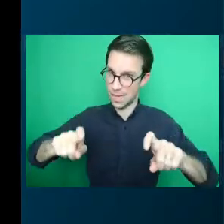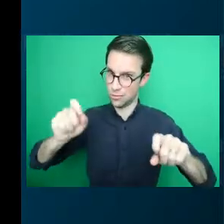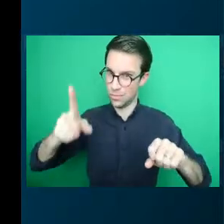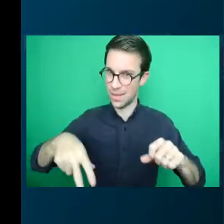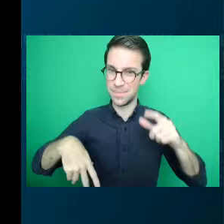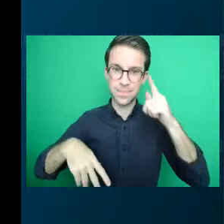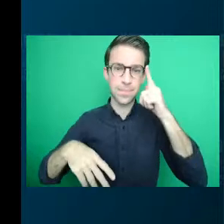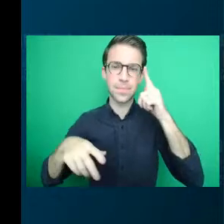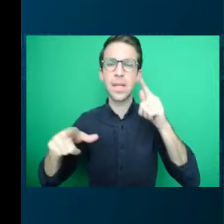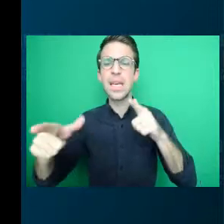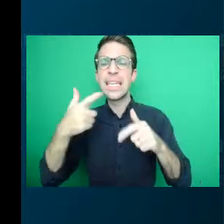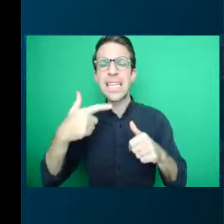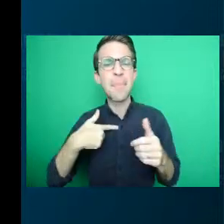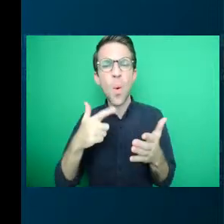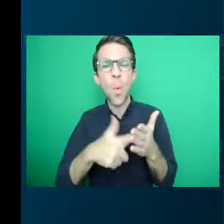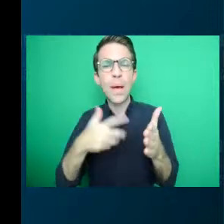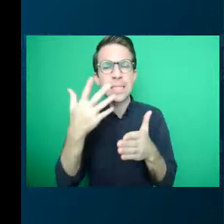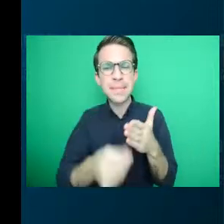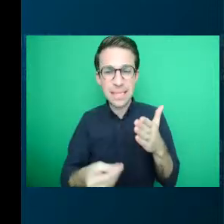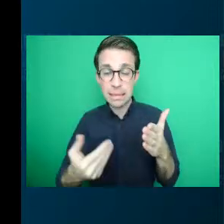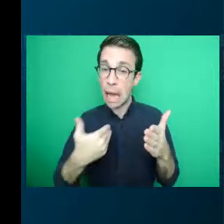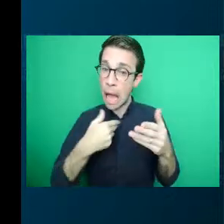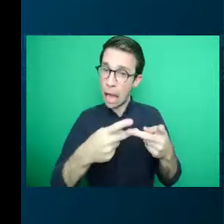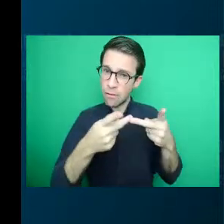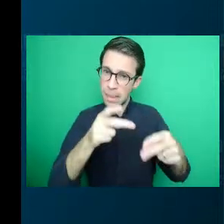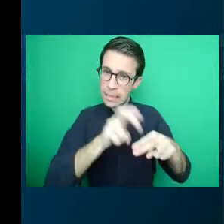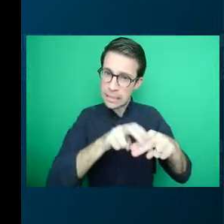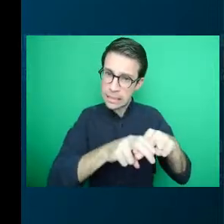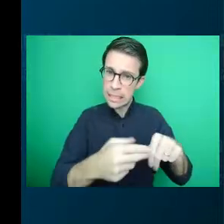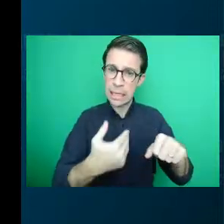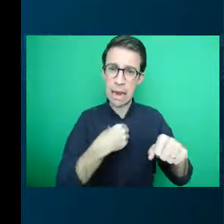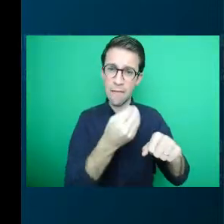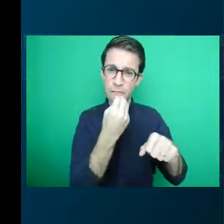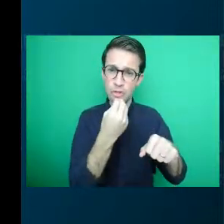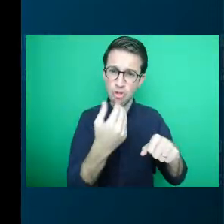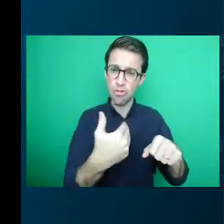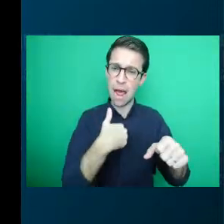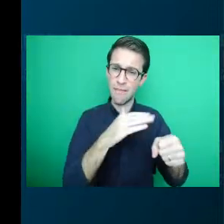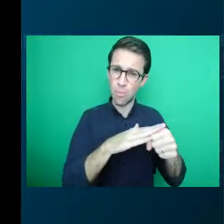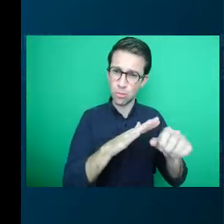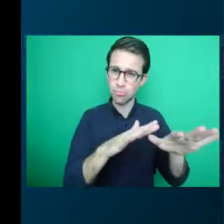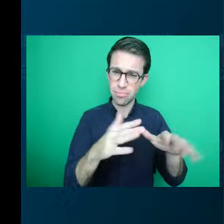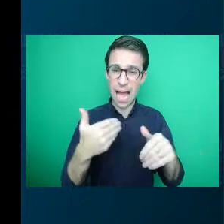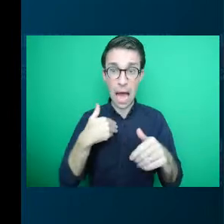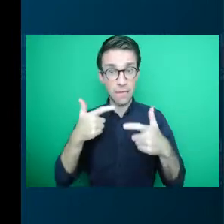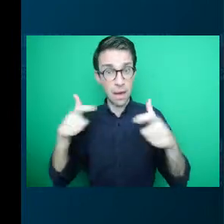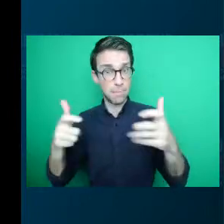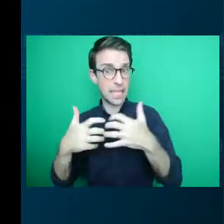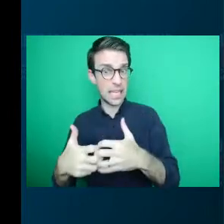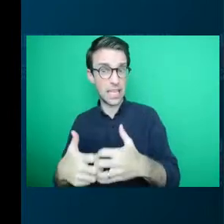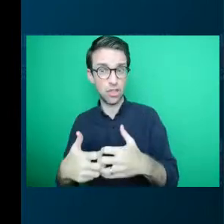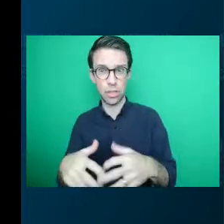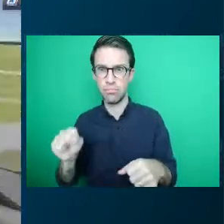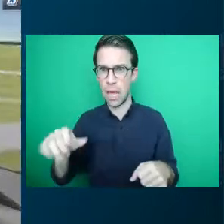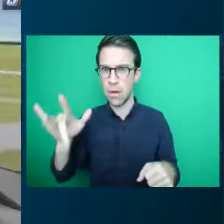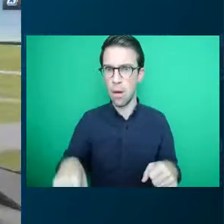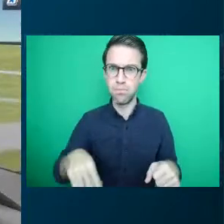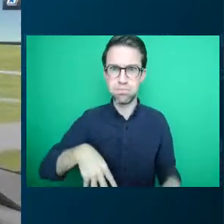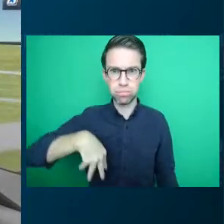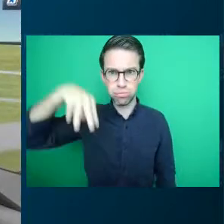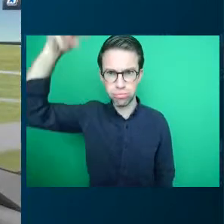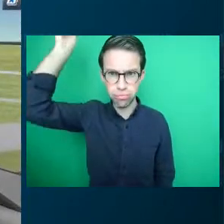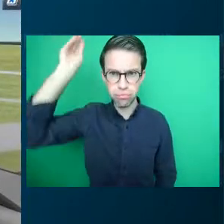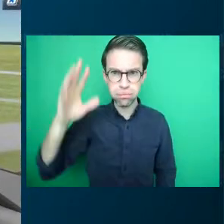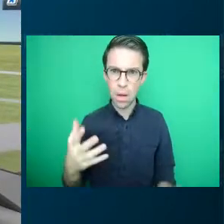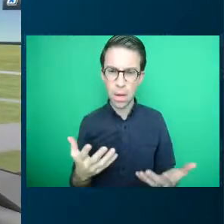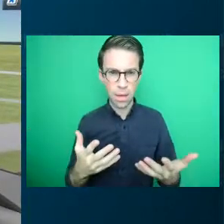am I missing? I have a place for the Kerbal to sit. They have oxygen and snacks and stuff. I have this big engine that the Kerbal could just sit inside the engine bell. Not a good place.